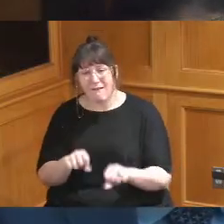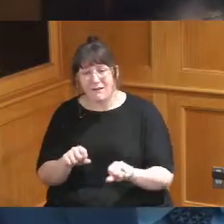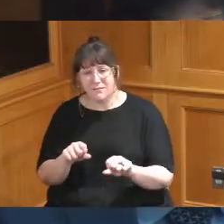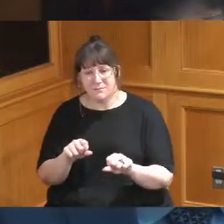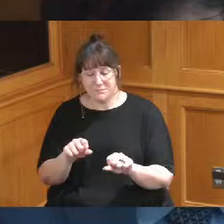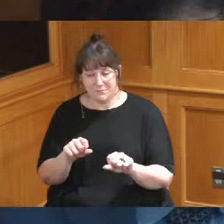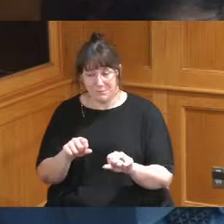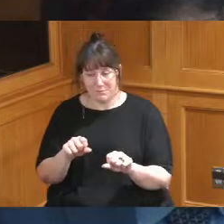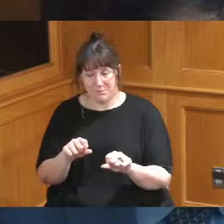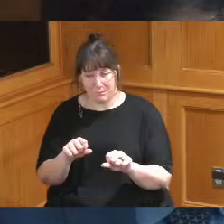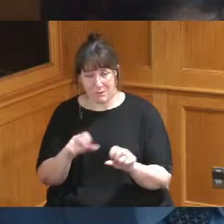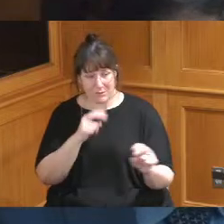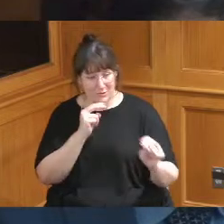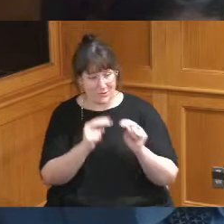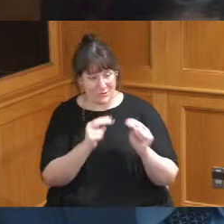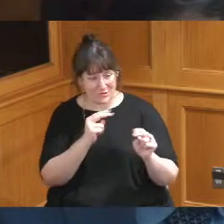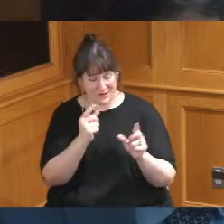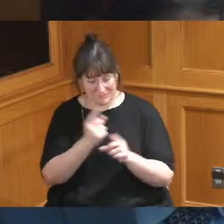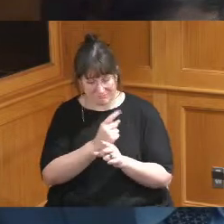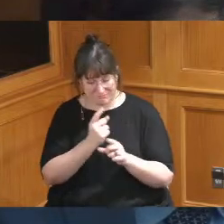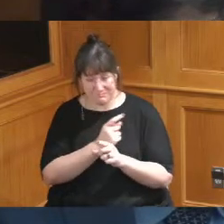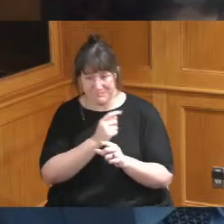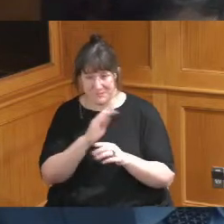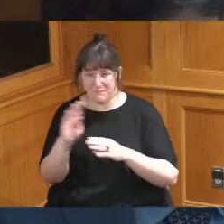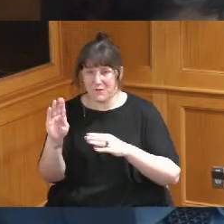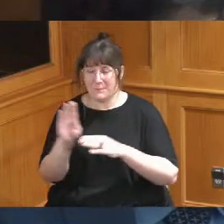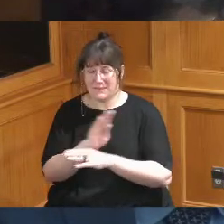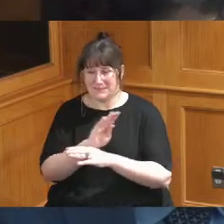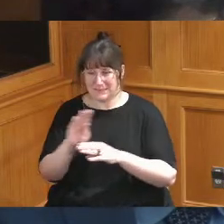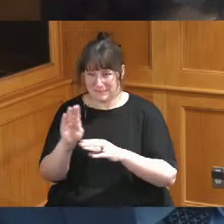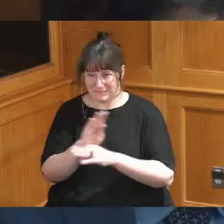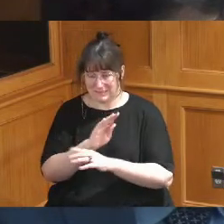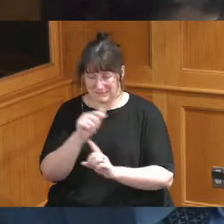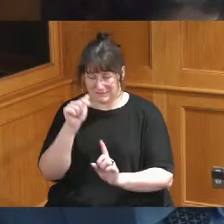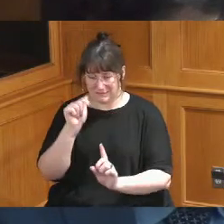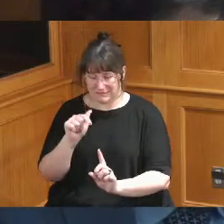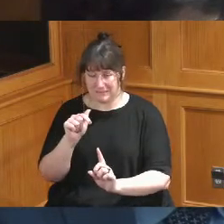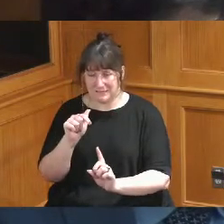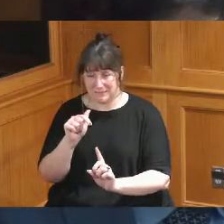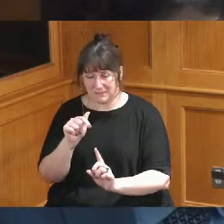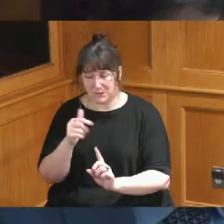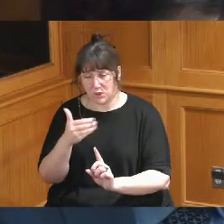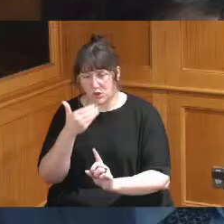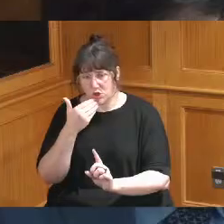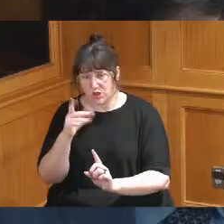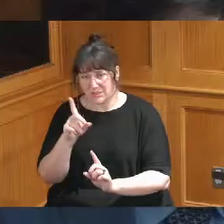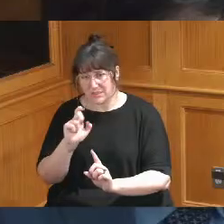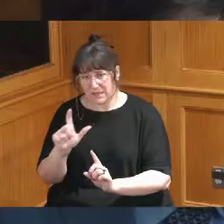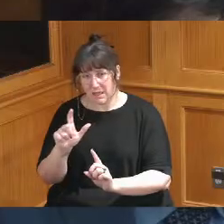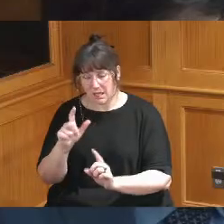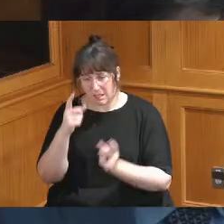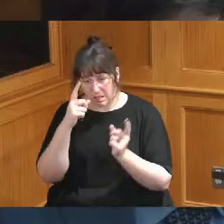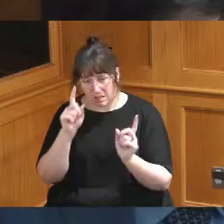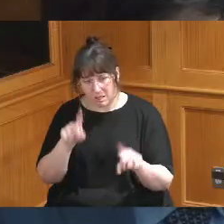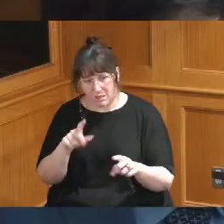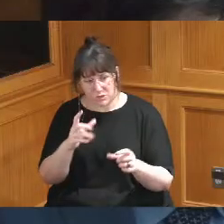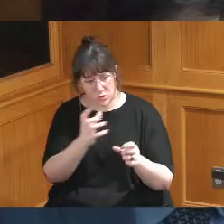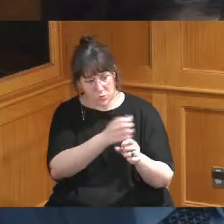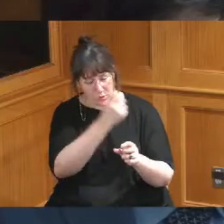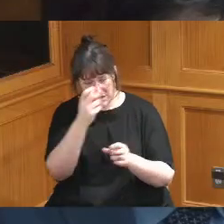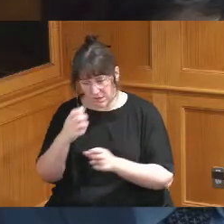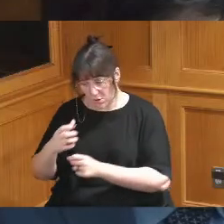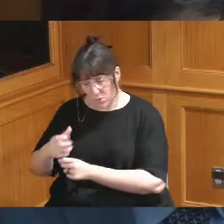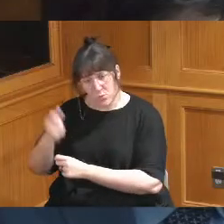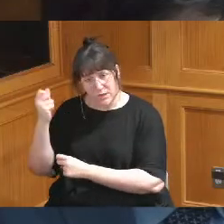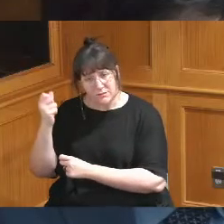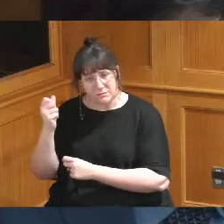pencils and the calculators together, maybe we can come out with something that could be a win-win. And I'm